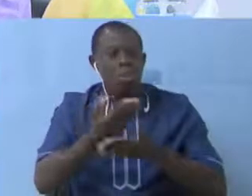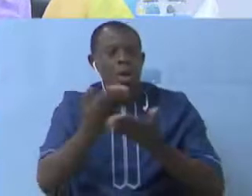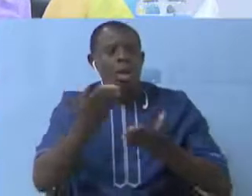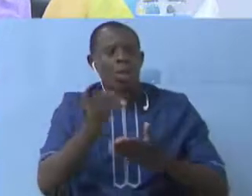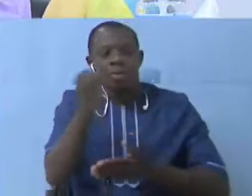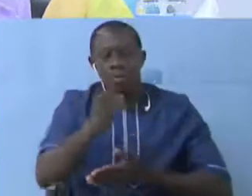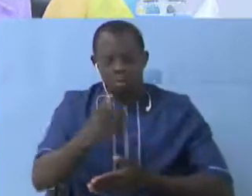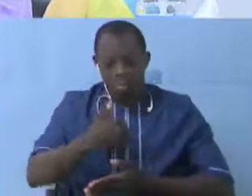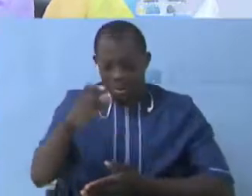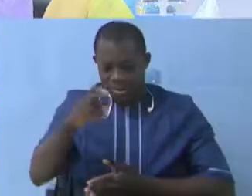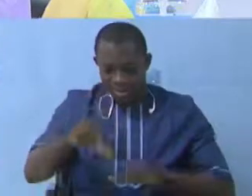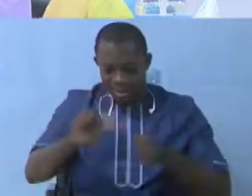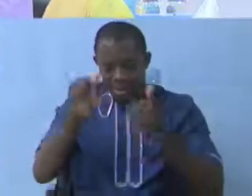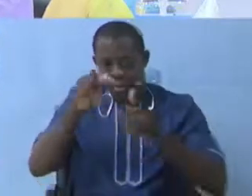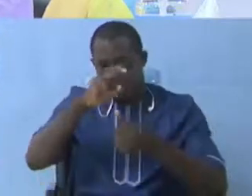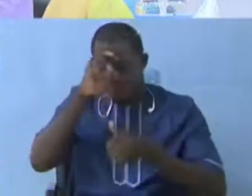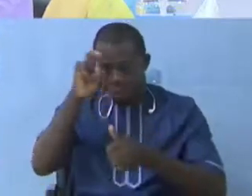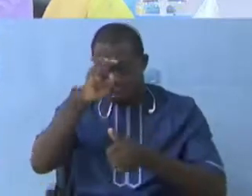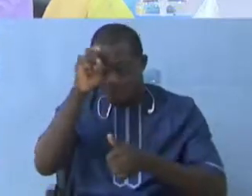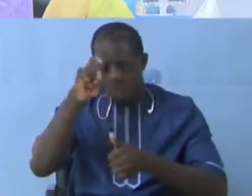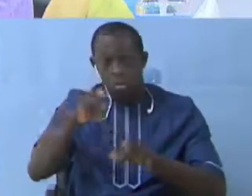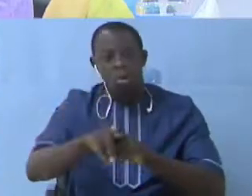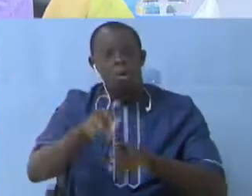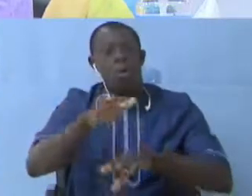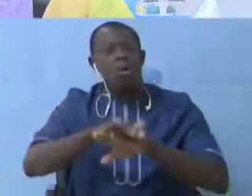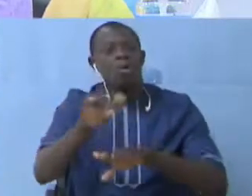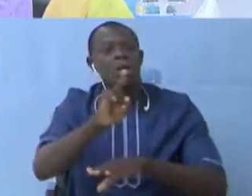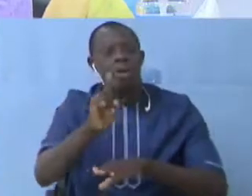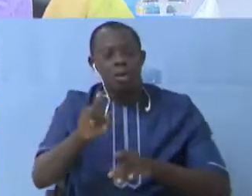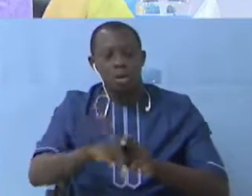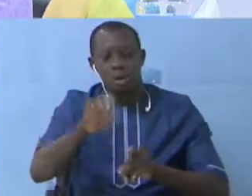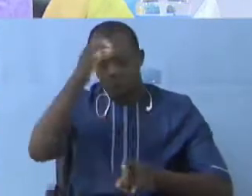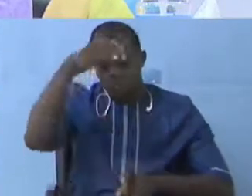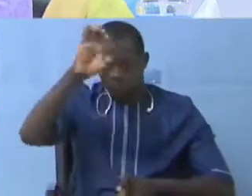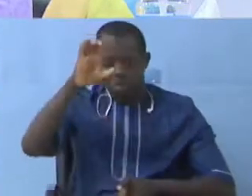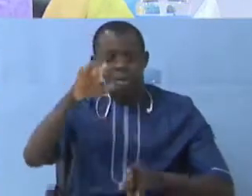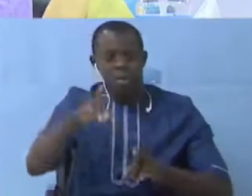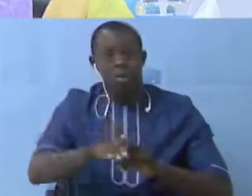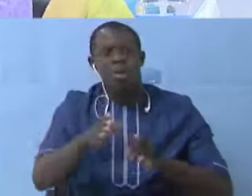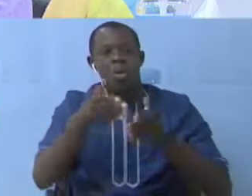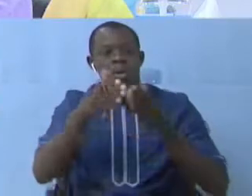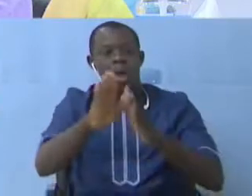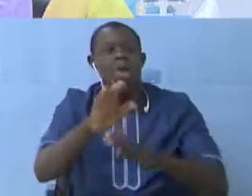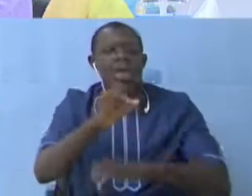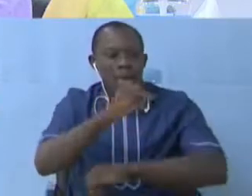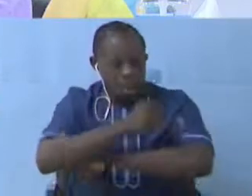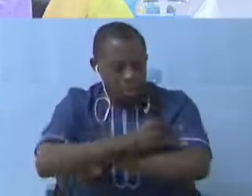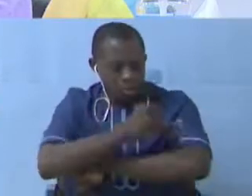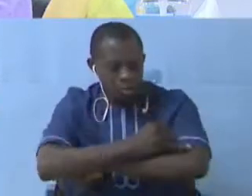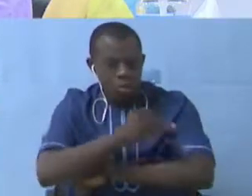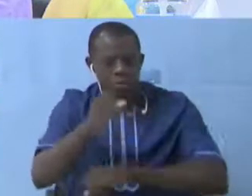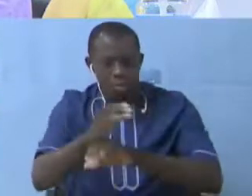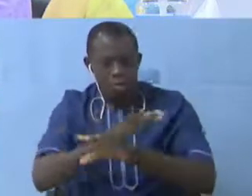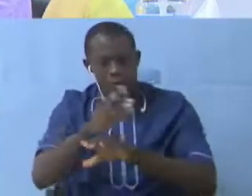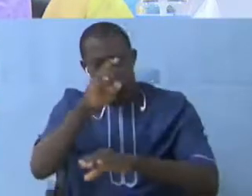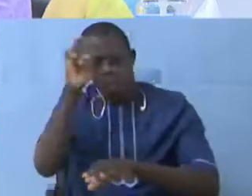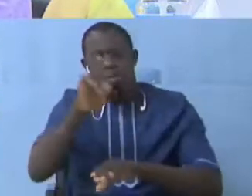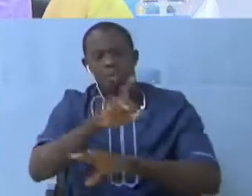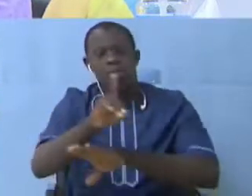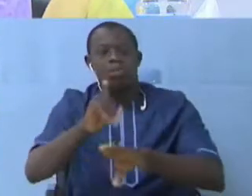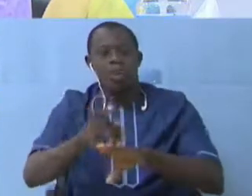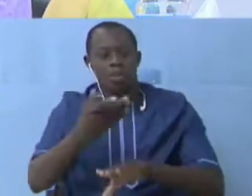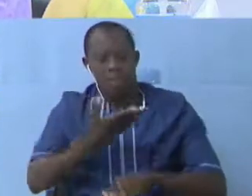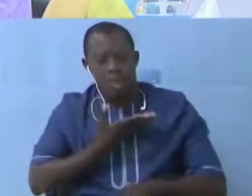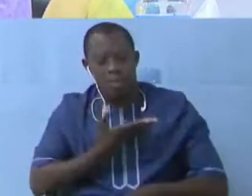the commission through the institute. Jamono bi nga xamee nag jël nañ ma comme nag nga xam ne maa ngi doon liggéey ci buntu boobu. I